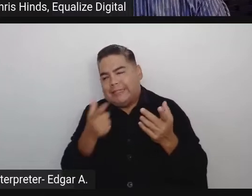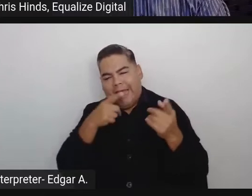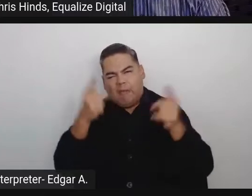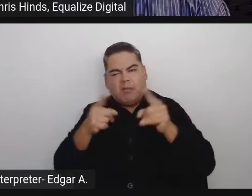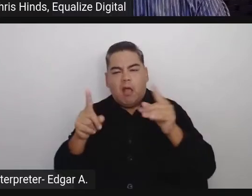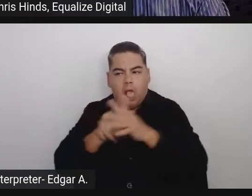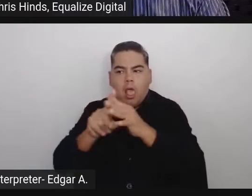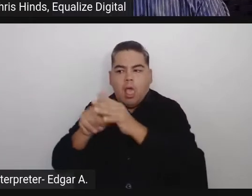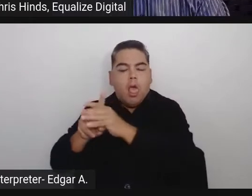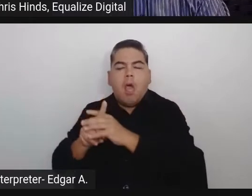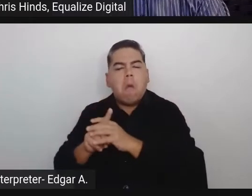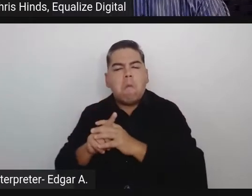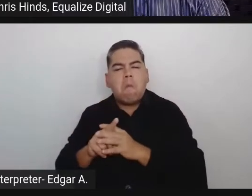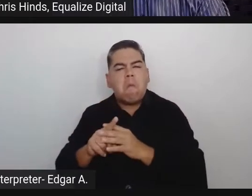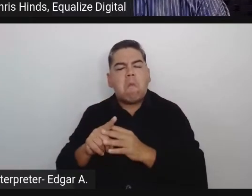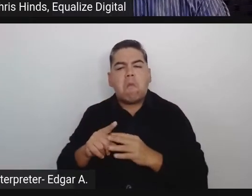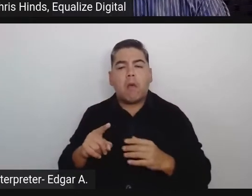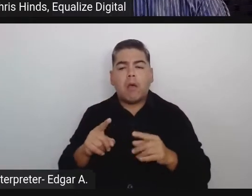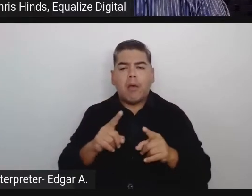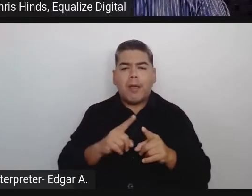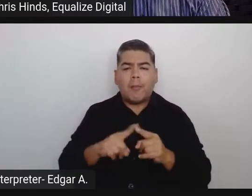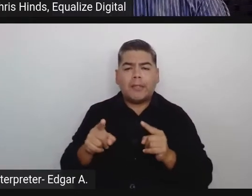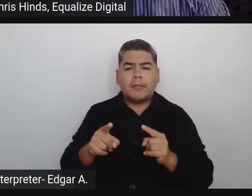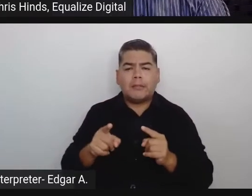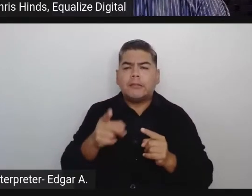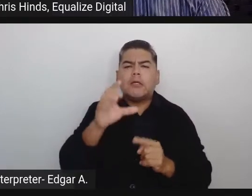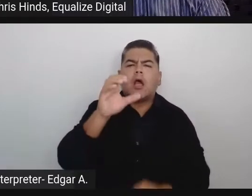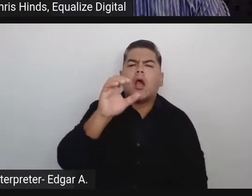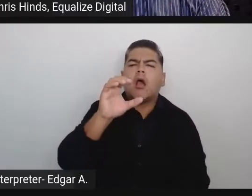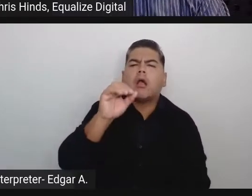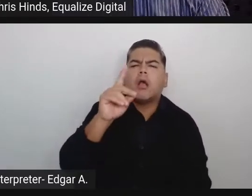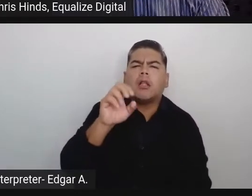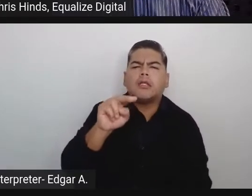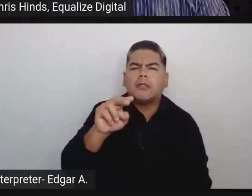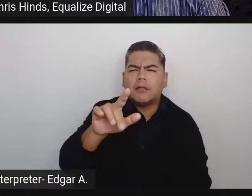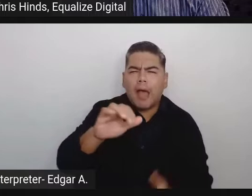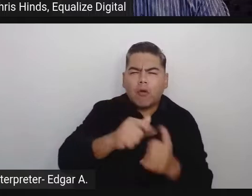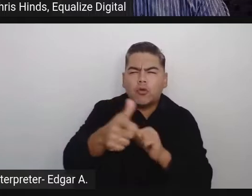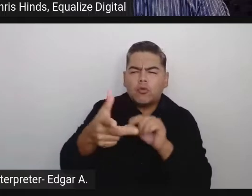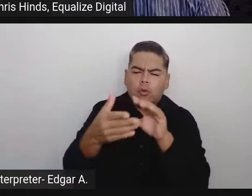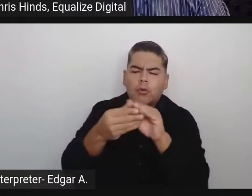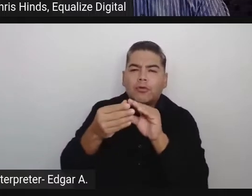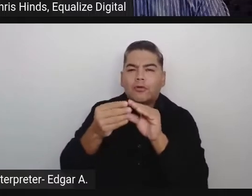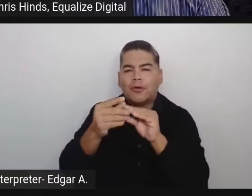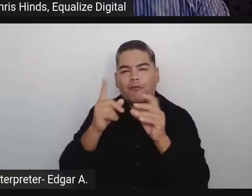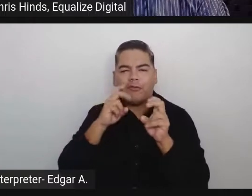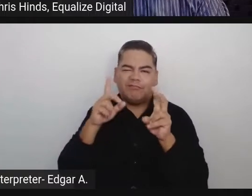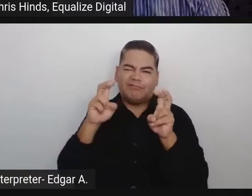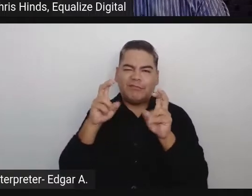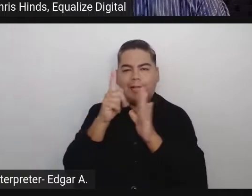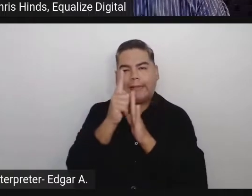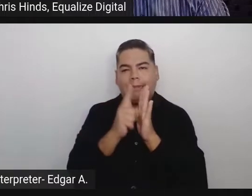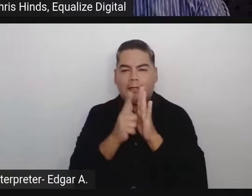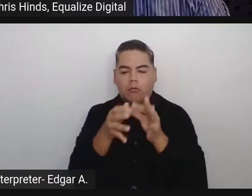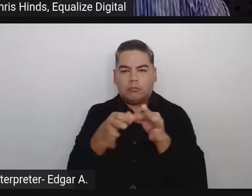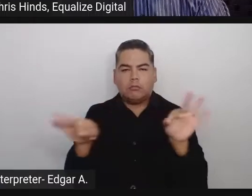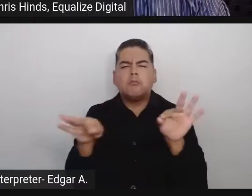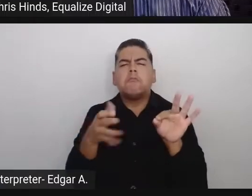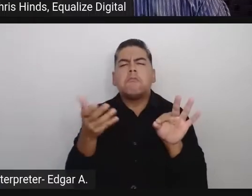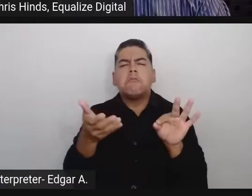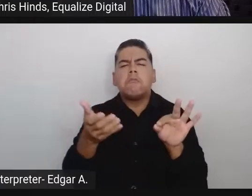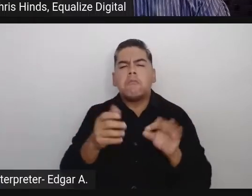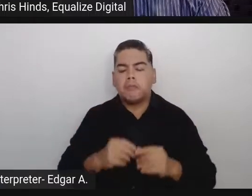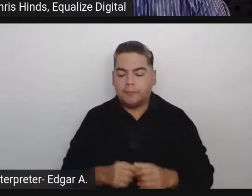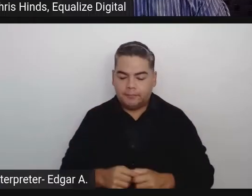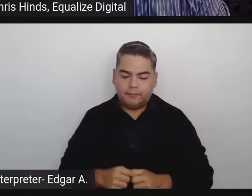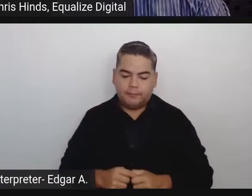situation. Colleen, what about you? How do you phrase this in legal terms for clients? Yeah, so I do